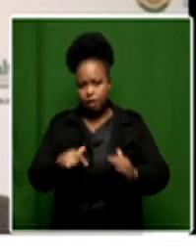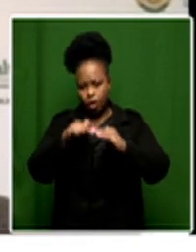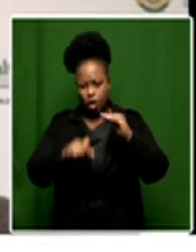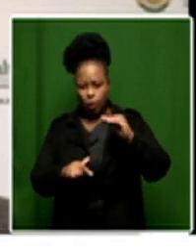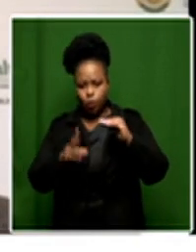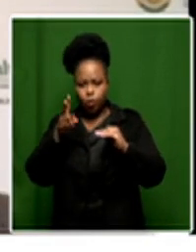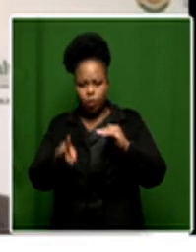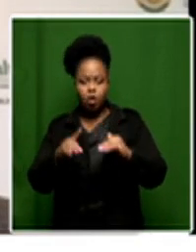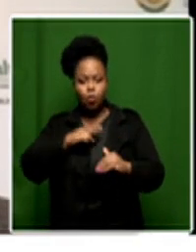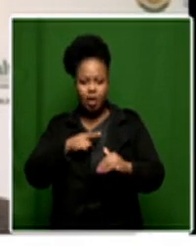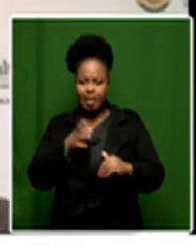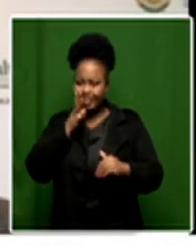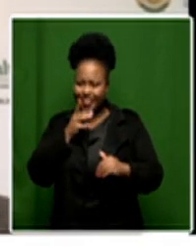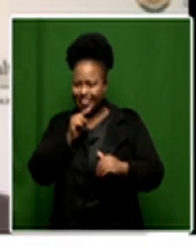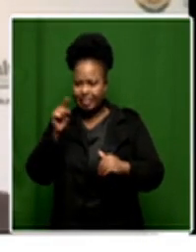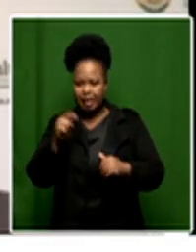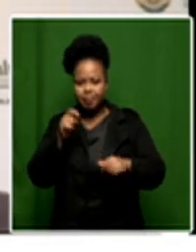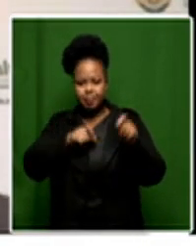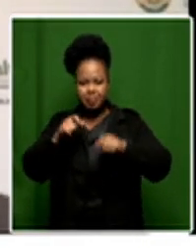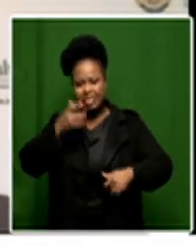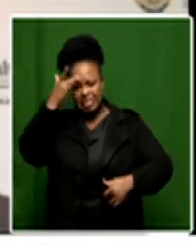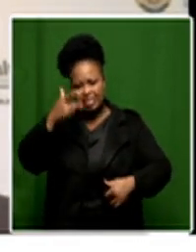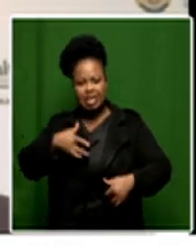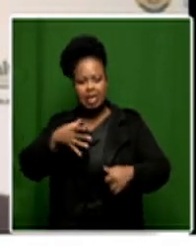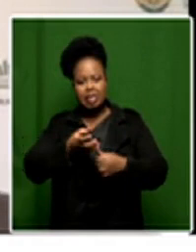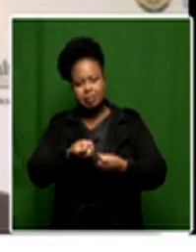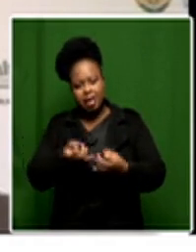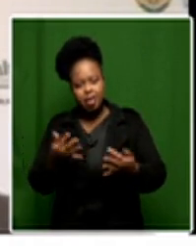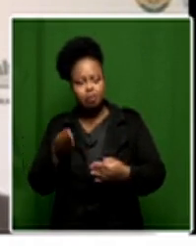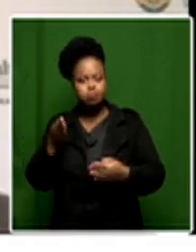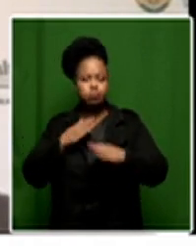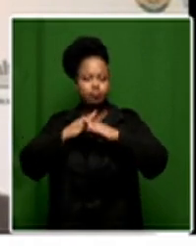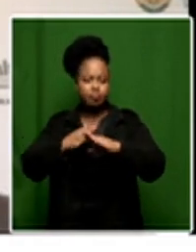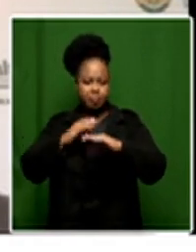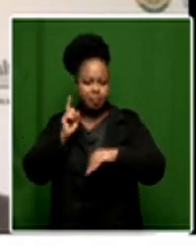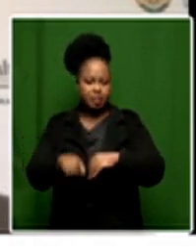a bit lower because of those kinds of debates. So it's a very